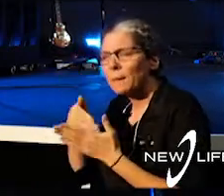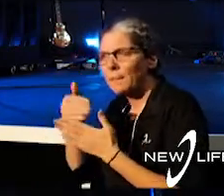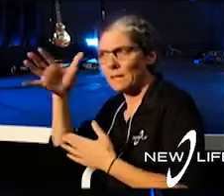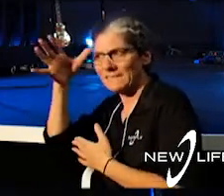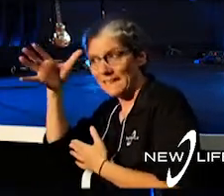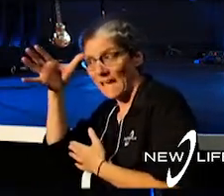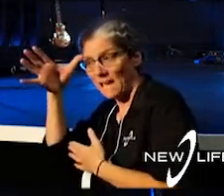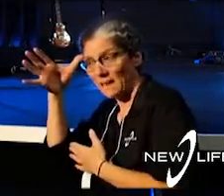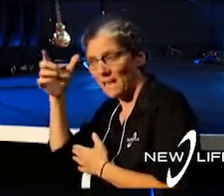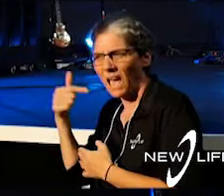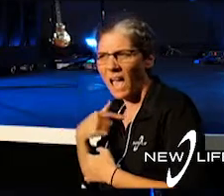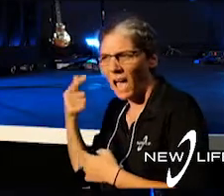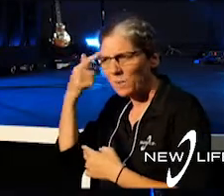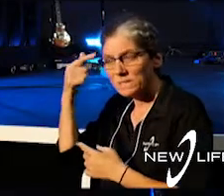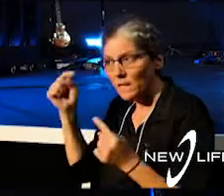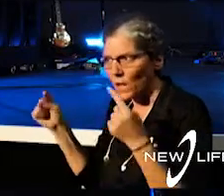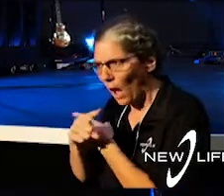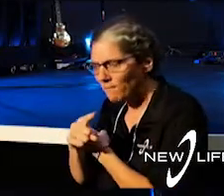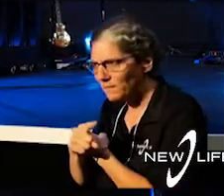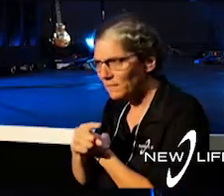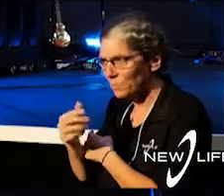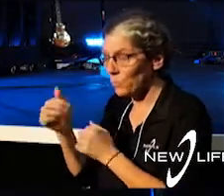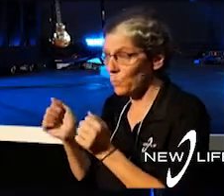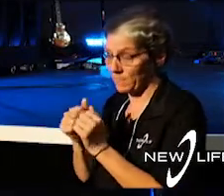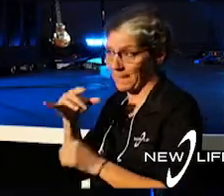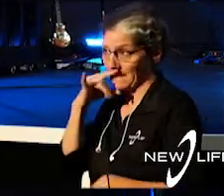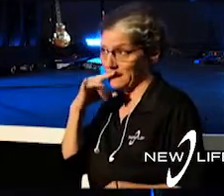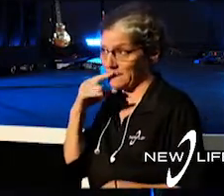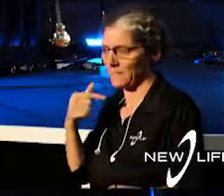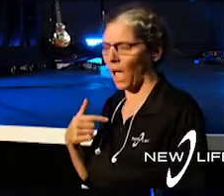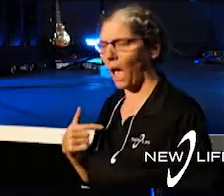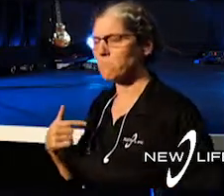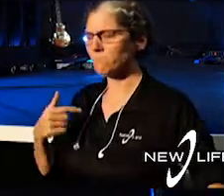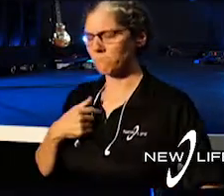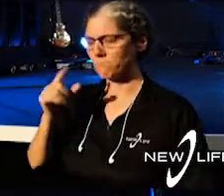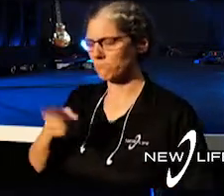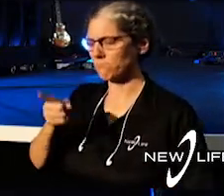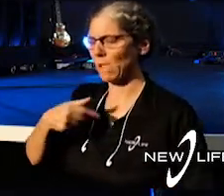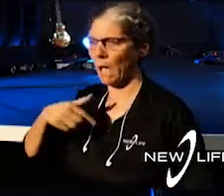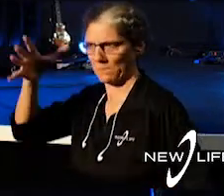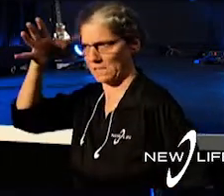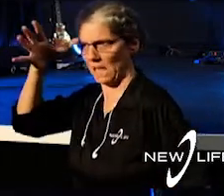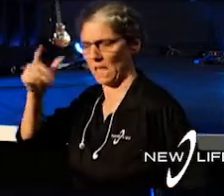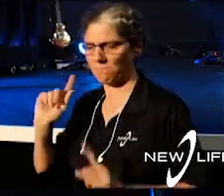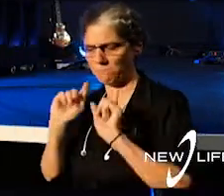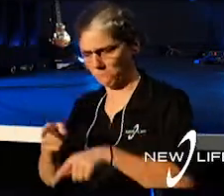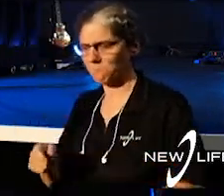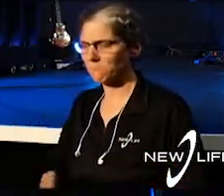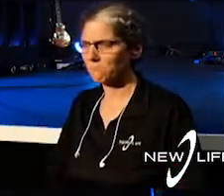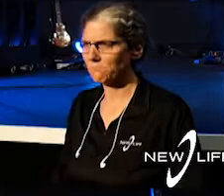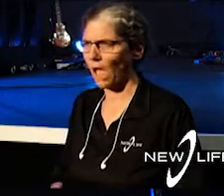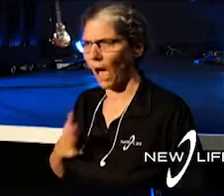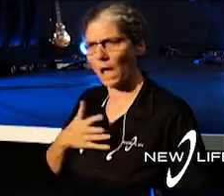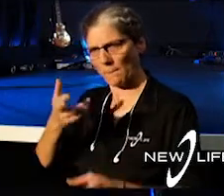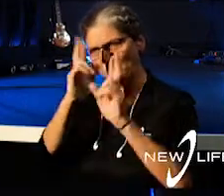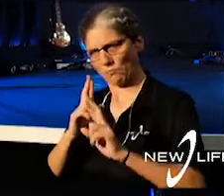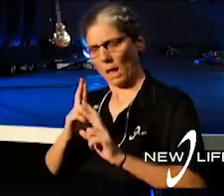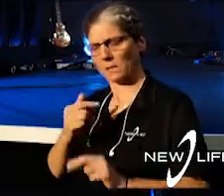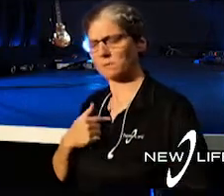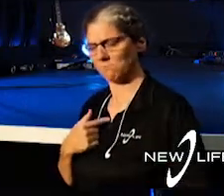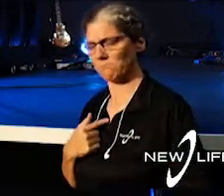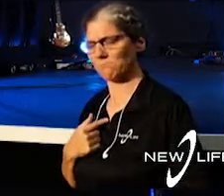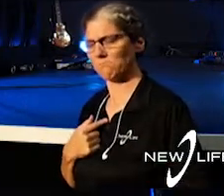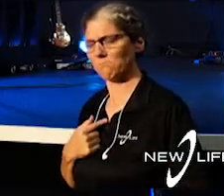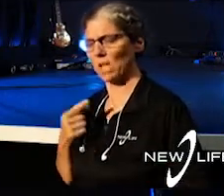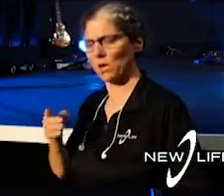think conflict with my kids, it was like, I'm the dad. If I say something, it goes. I earned my respect. I earned your,